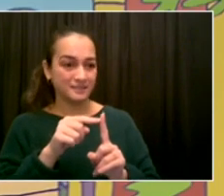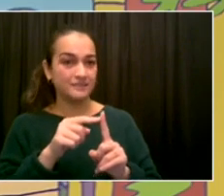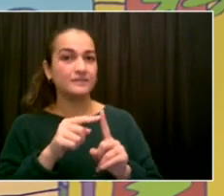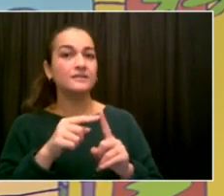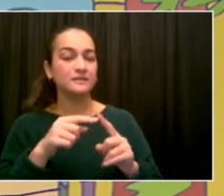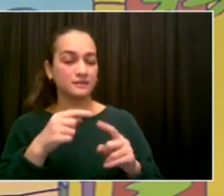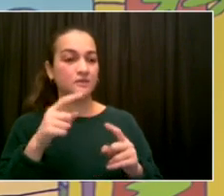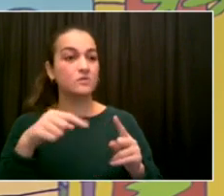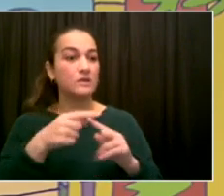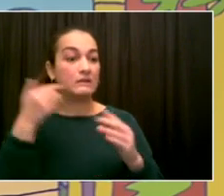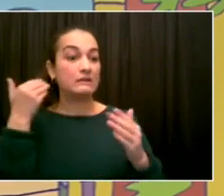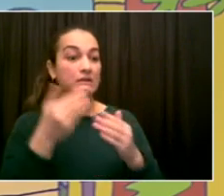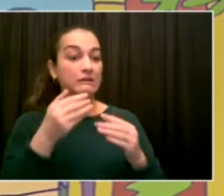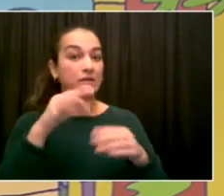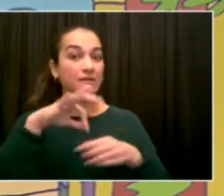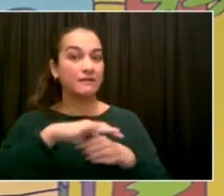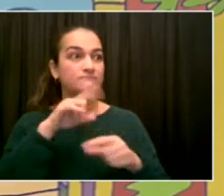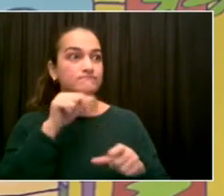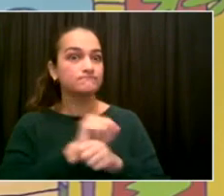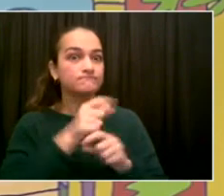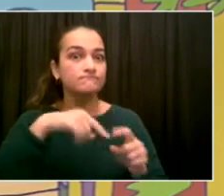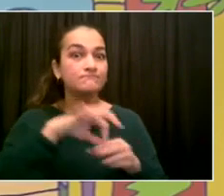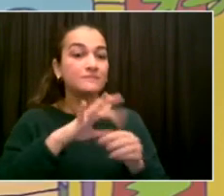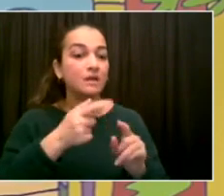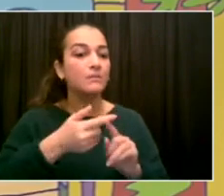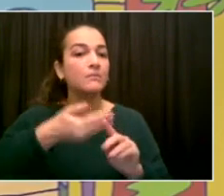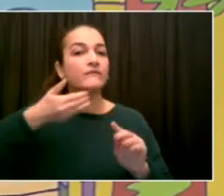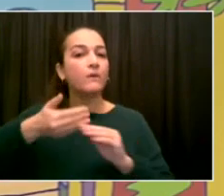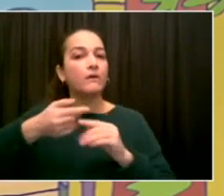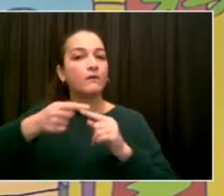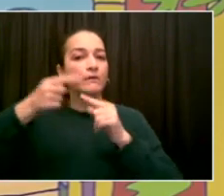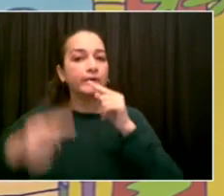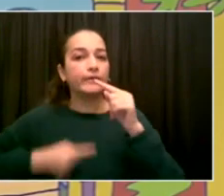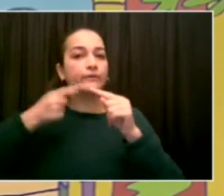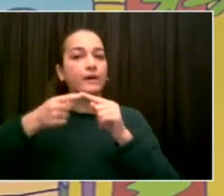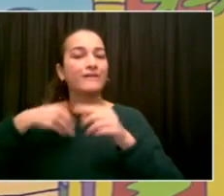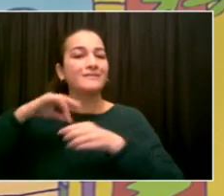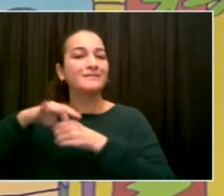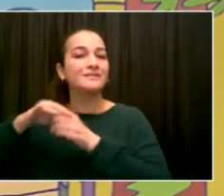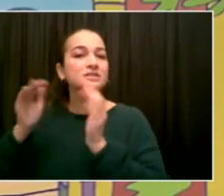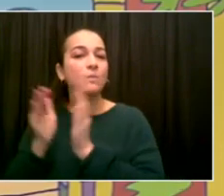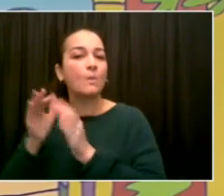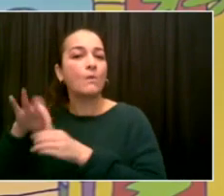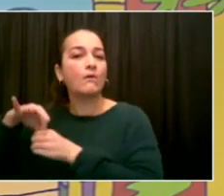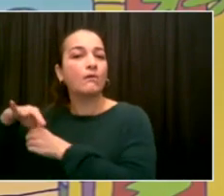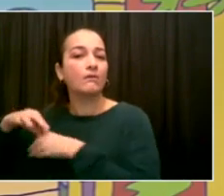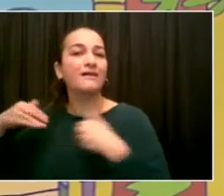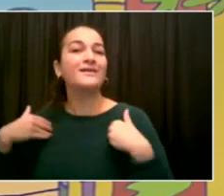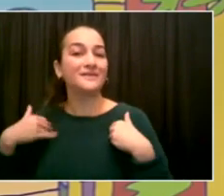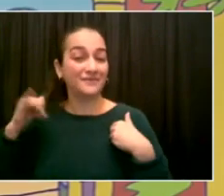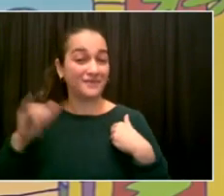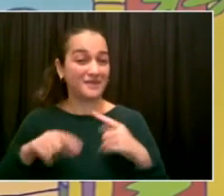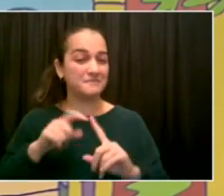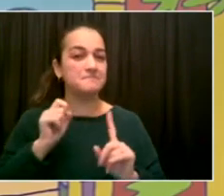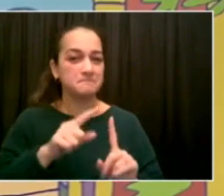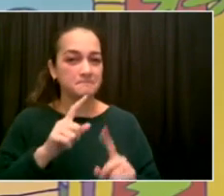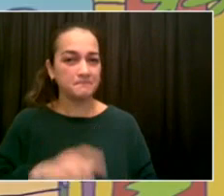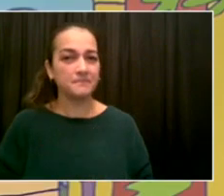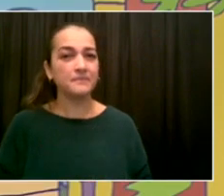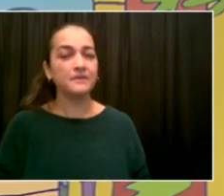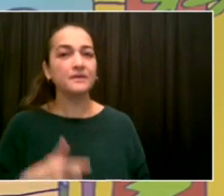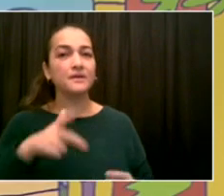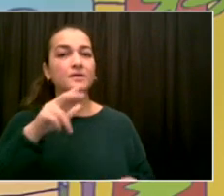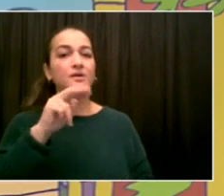York City is an outlier among big cities. It does have partisan local elections. Obviously, some other big